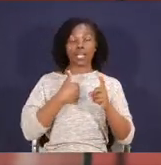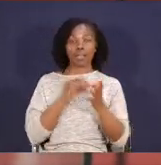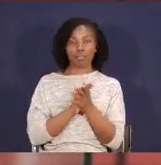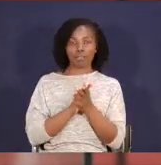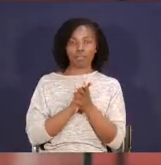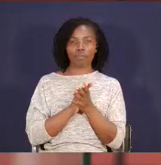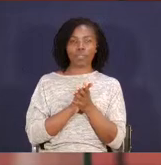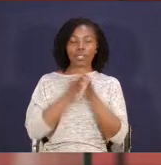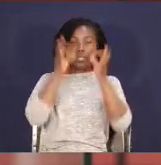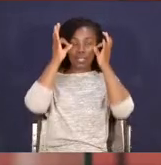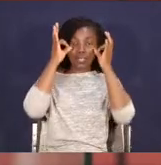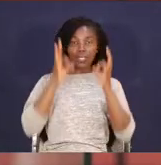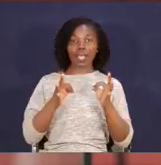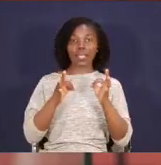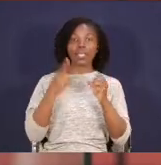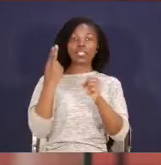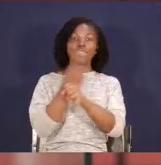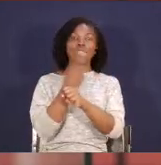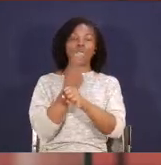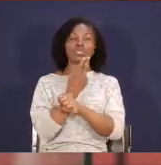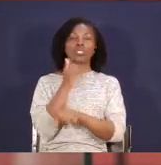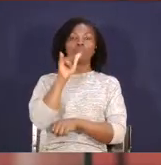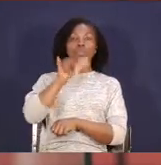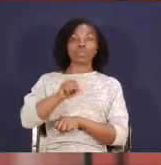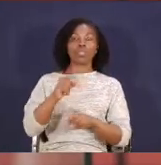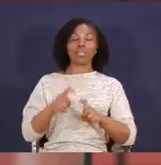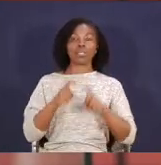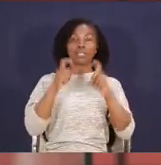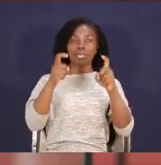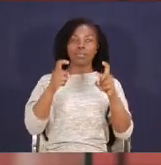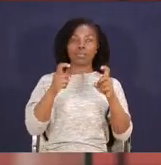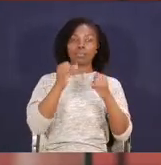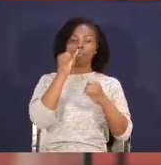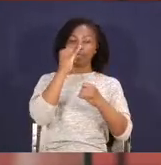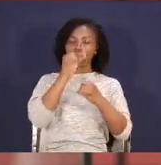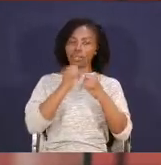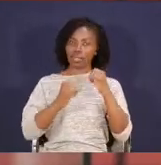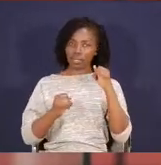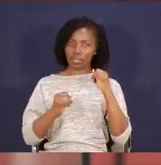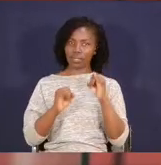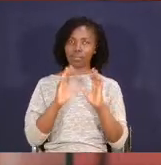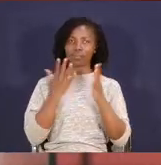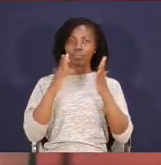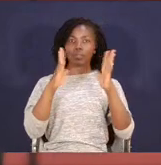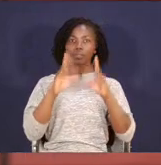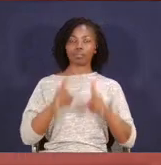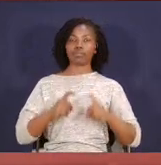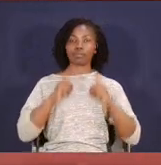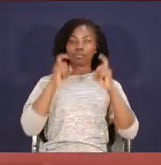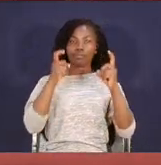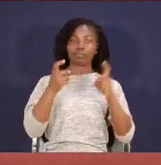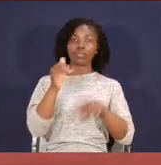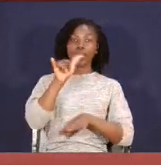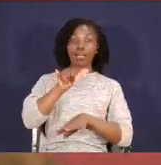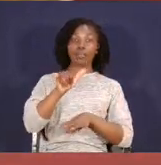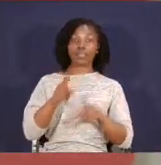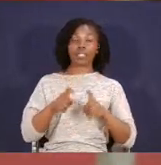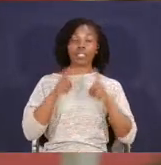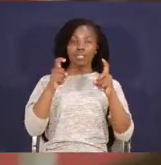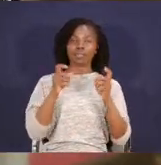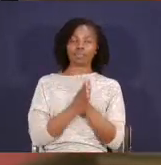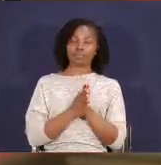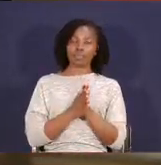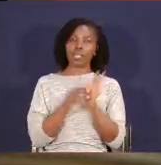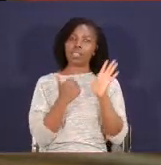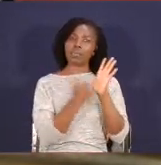to employ and put that gift to work, and finally celebrating the reward of that gift. And so the issue is